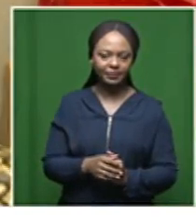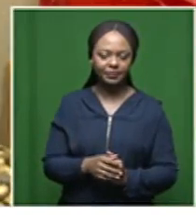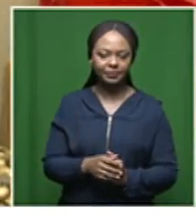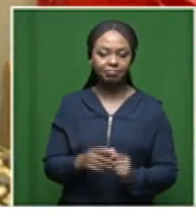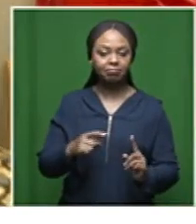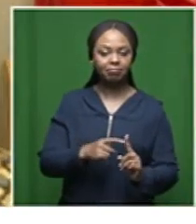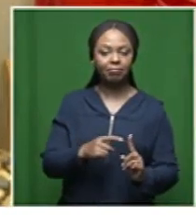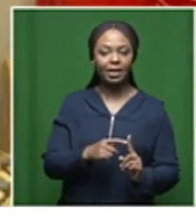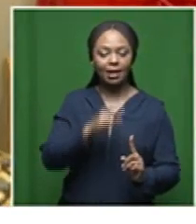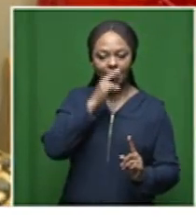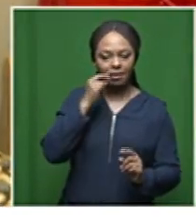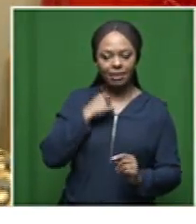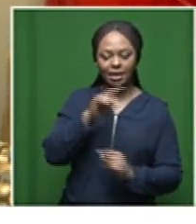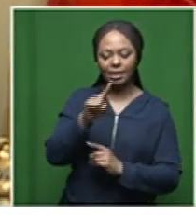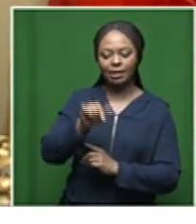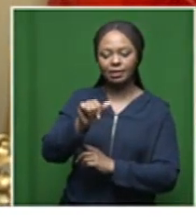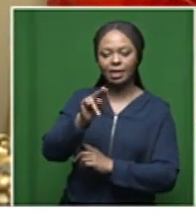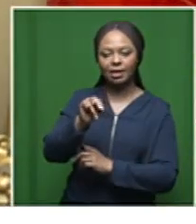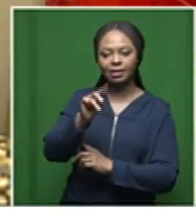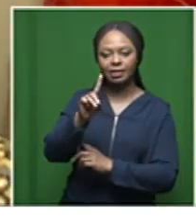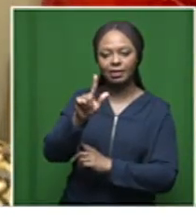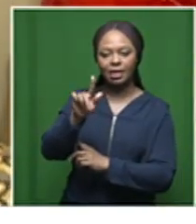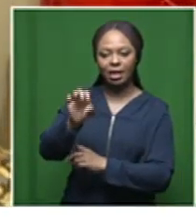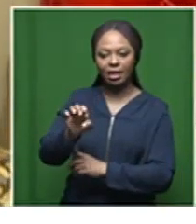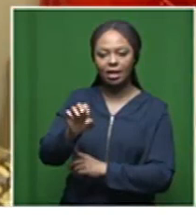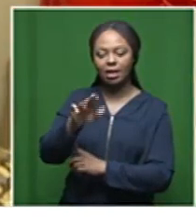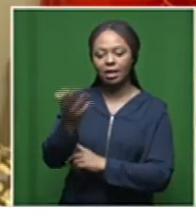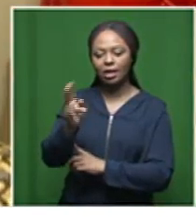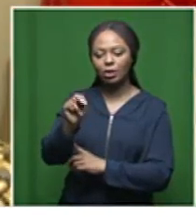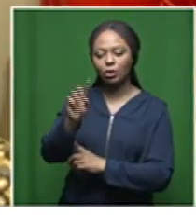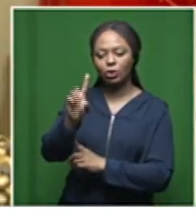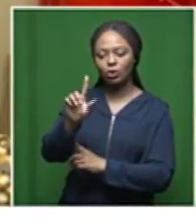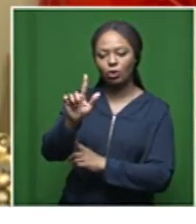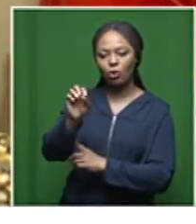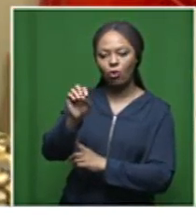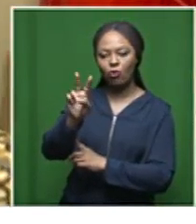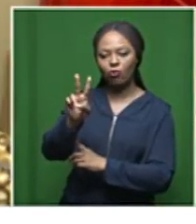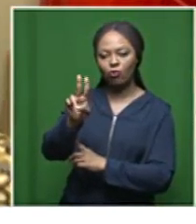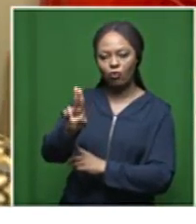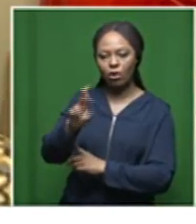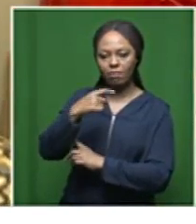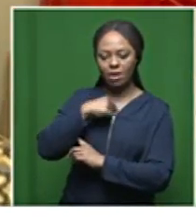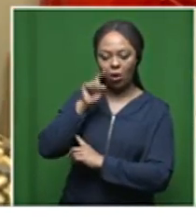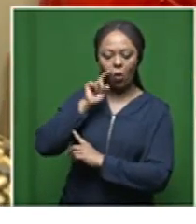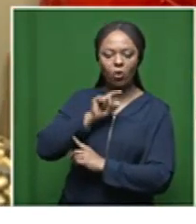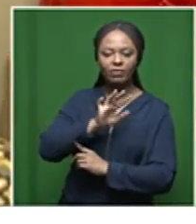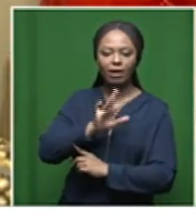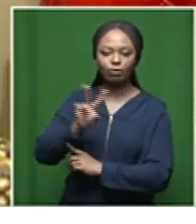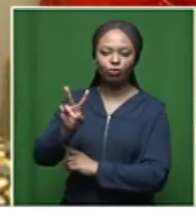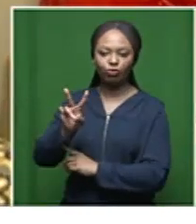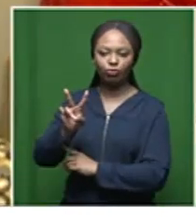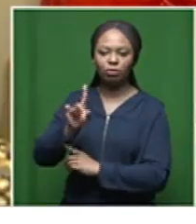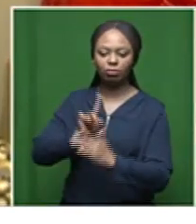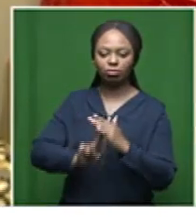My name is Zandile Ndlovu. I'm 52 years old. I'm here to donate. I